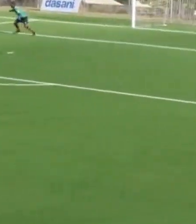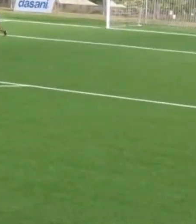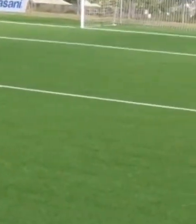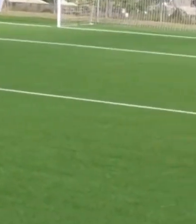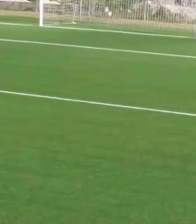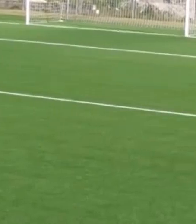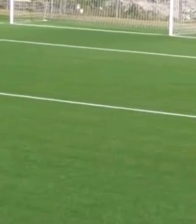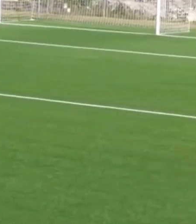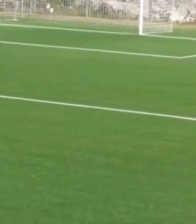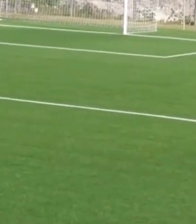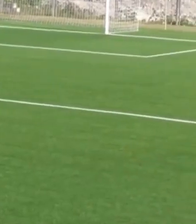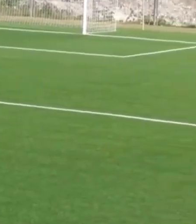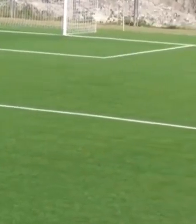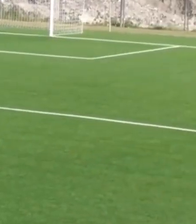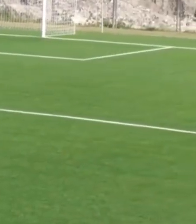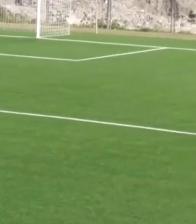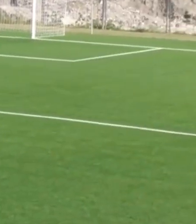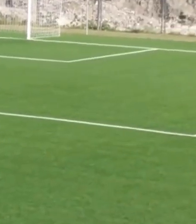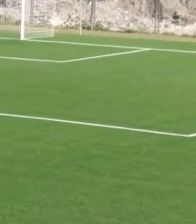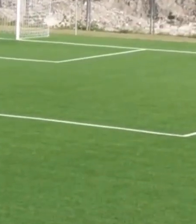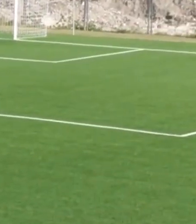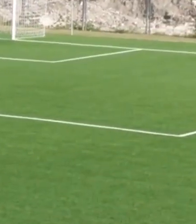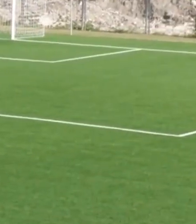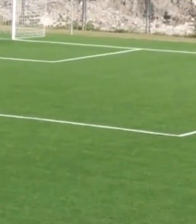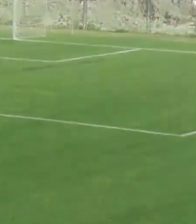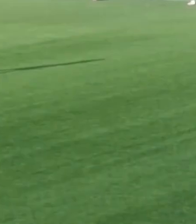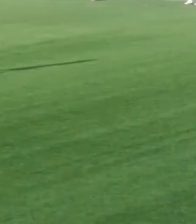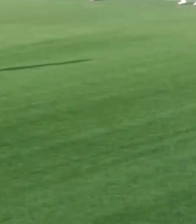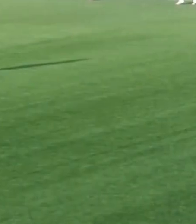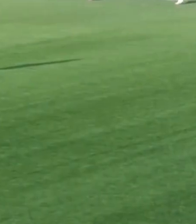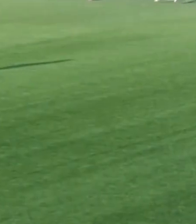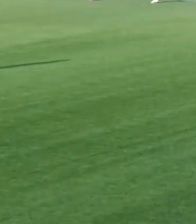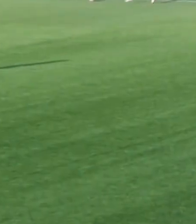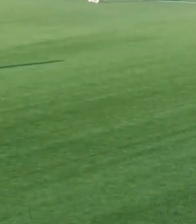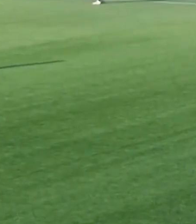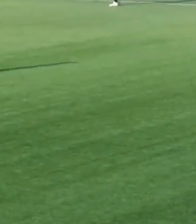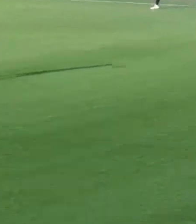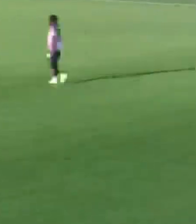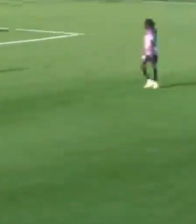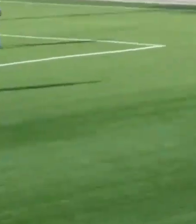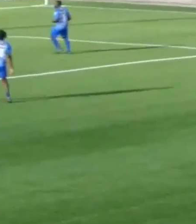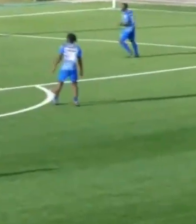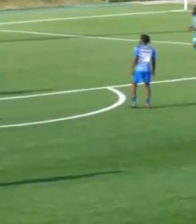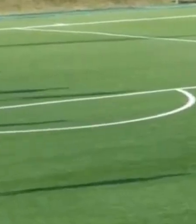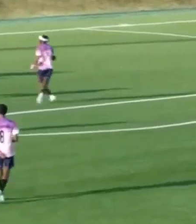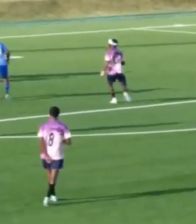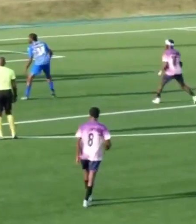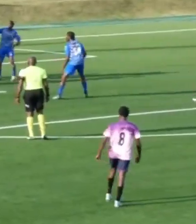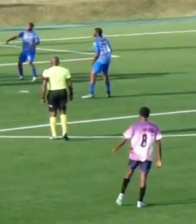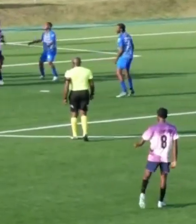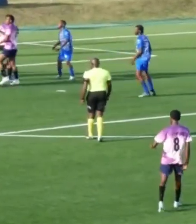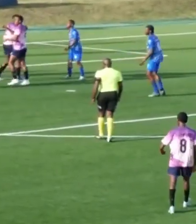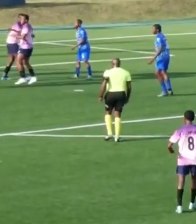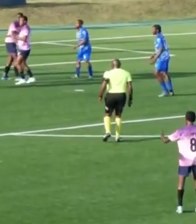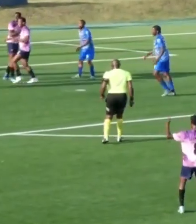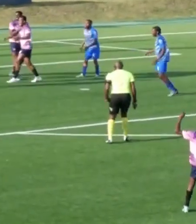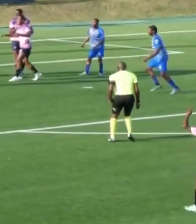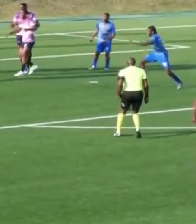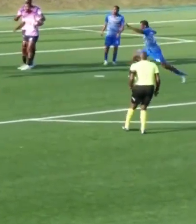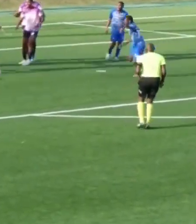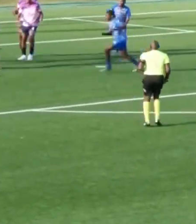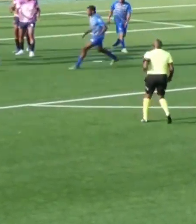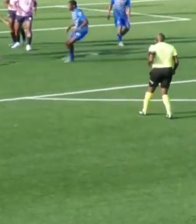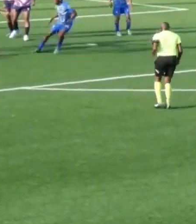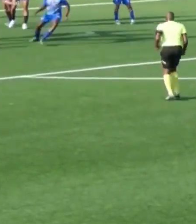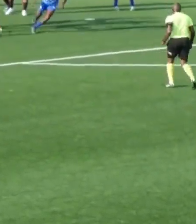6-yard box and puts out the mini fire. Something had to give. 32nd minute, a broken play in the danger zone, and